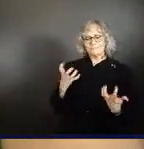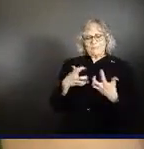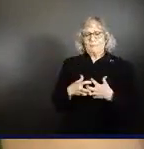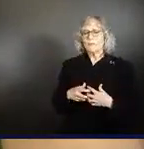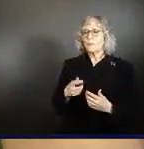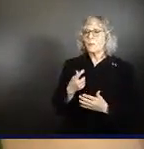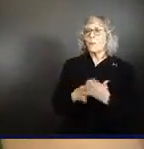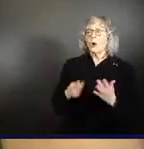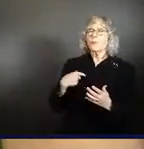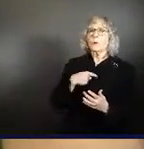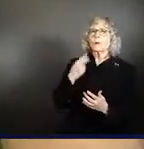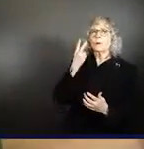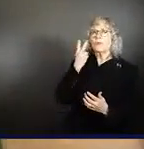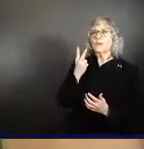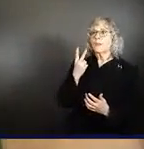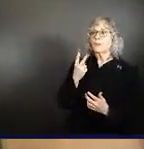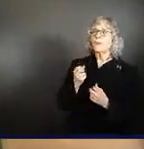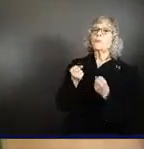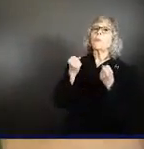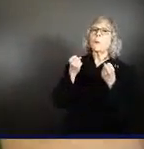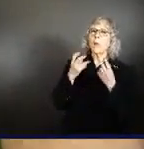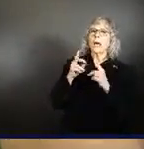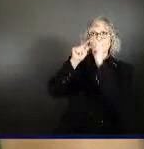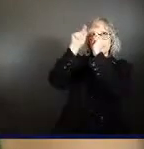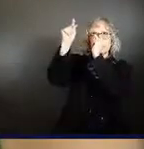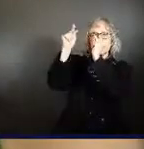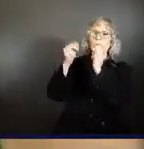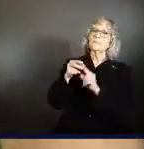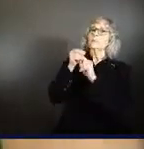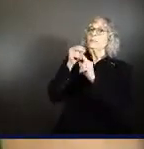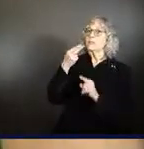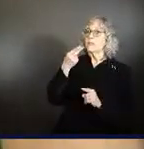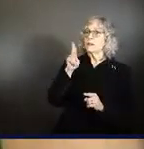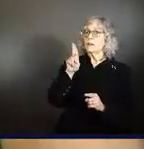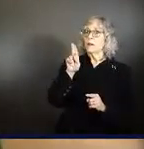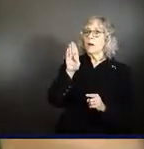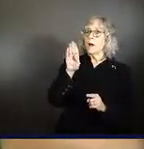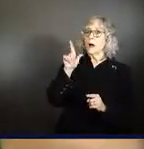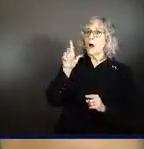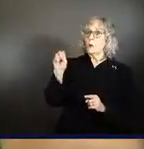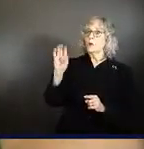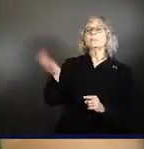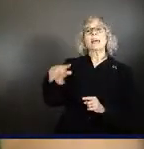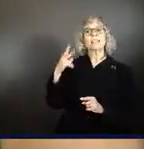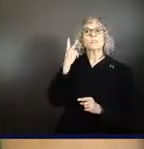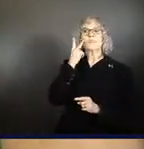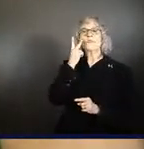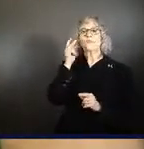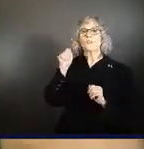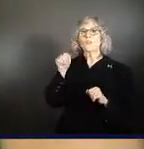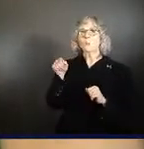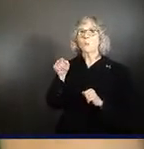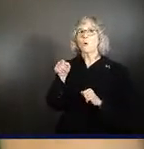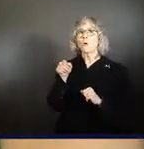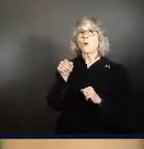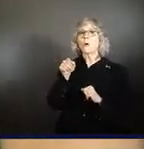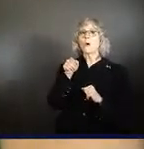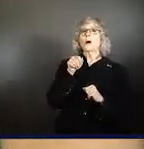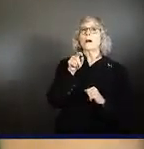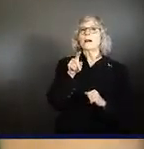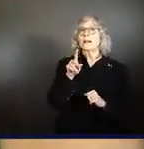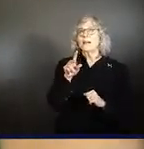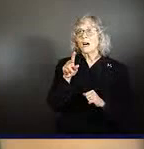seen with a lot of the telescopes, especially Hubble. Hubble does visible wavelengths and infrared, and James Webb does